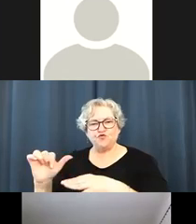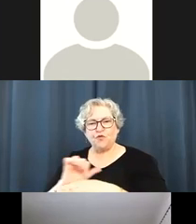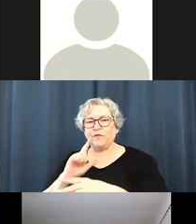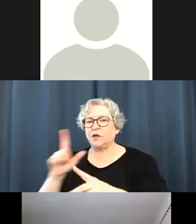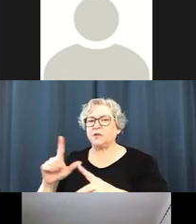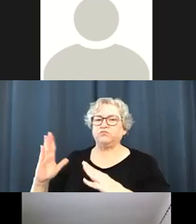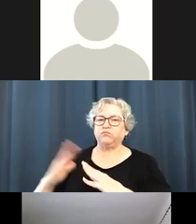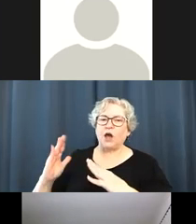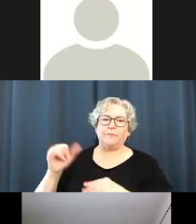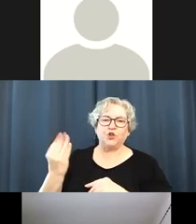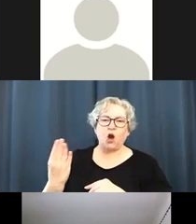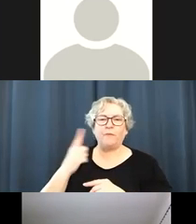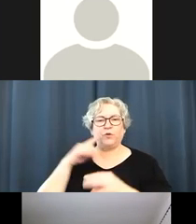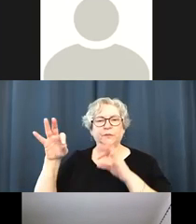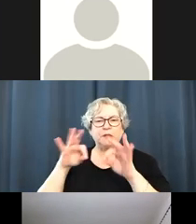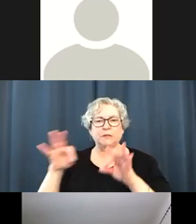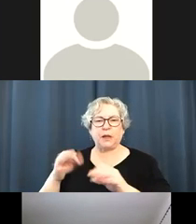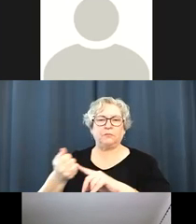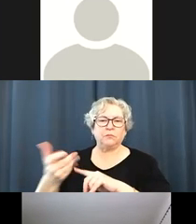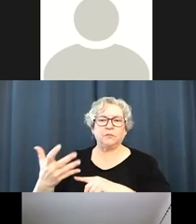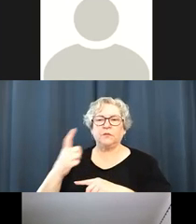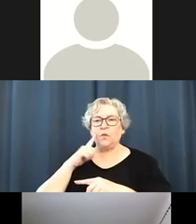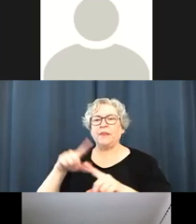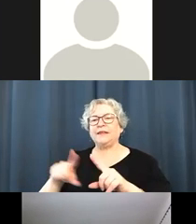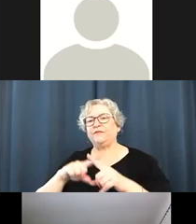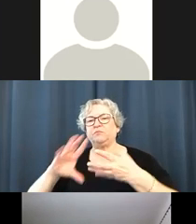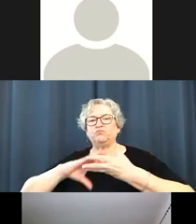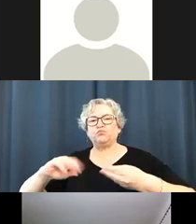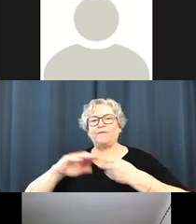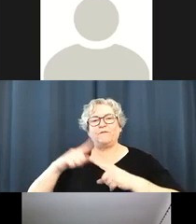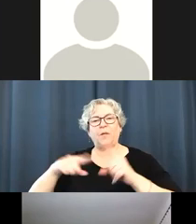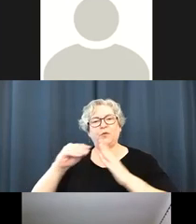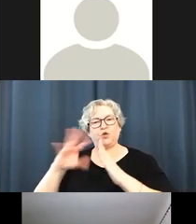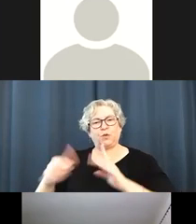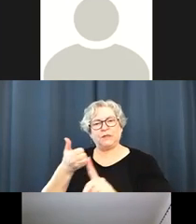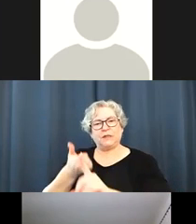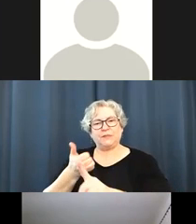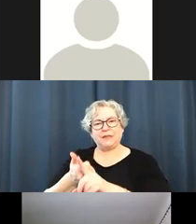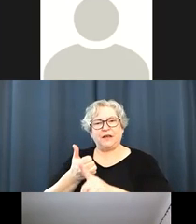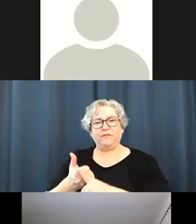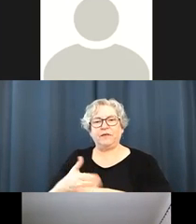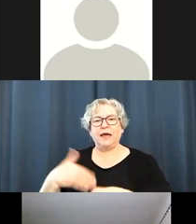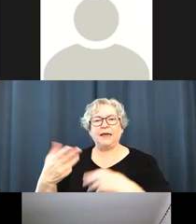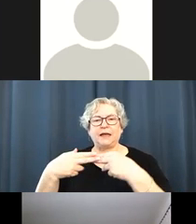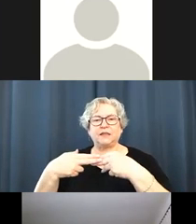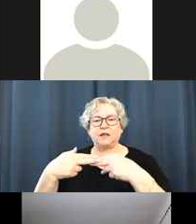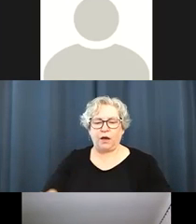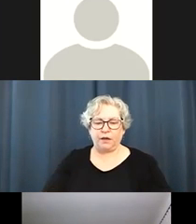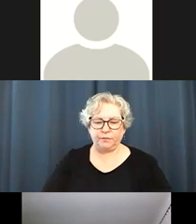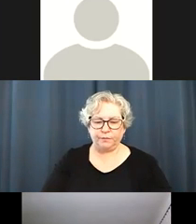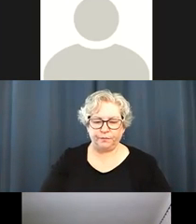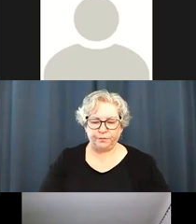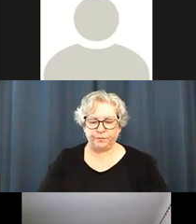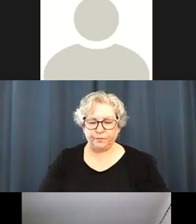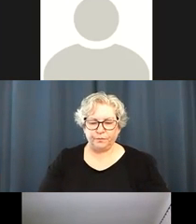superb job explaining it, especially with testimonials from students themselves." Next slide. Okay, as